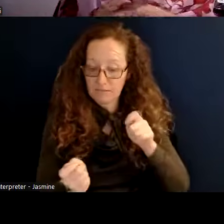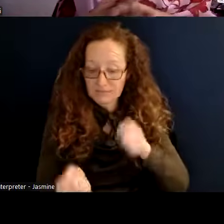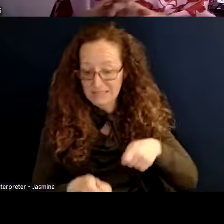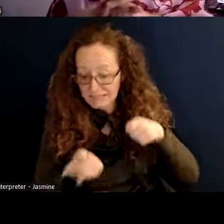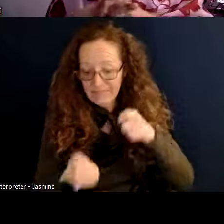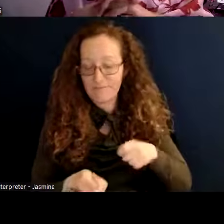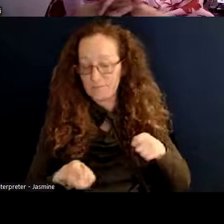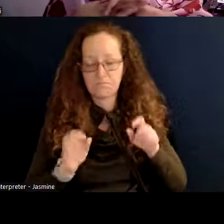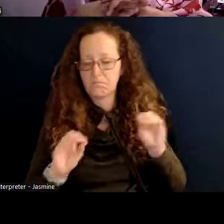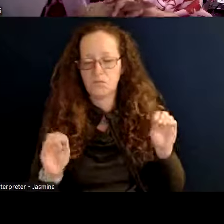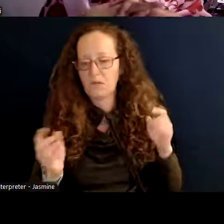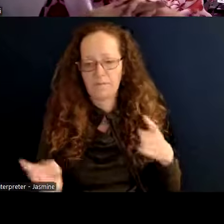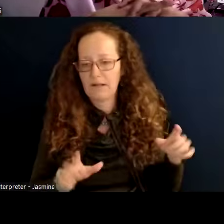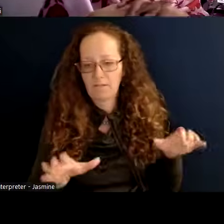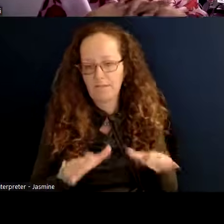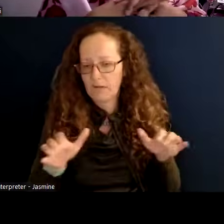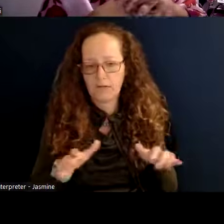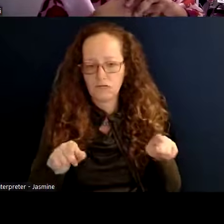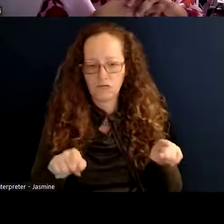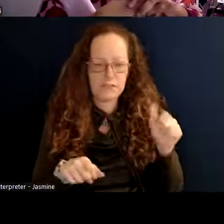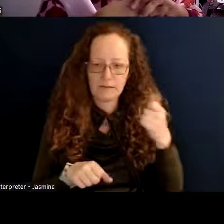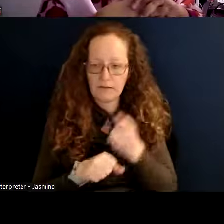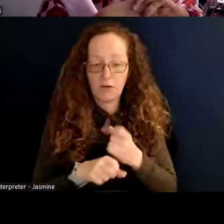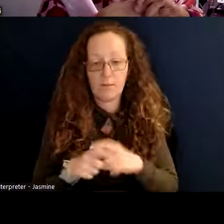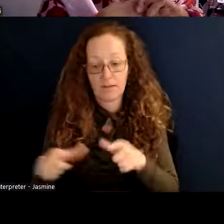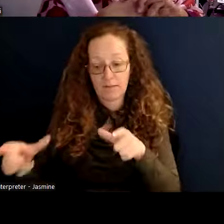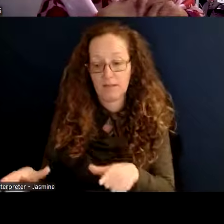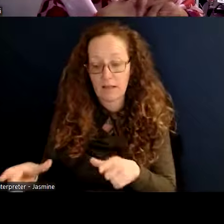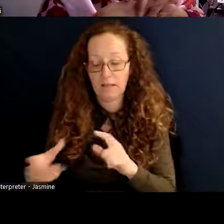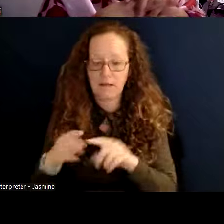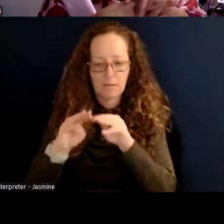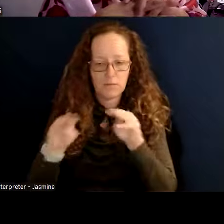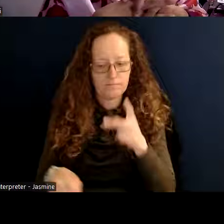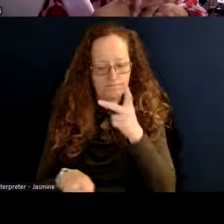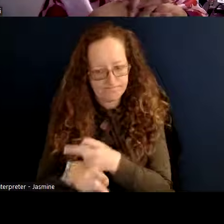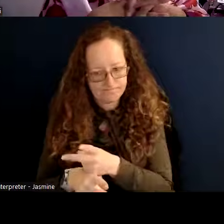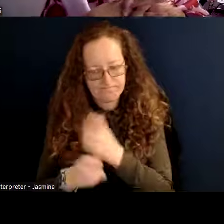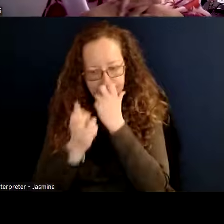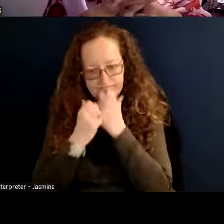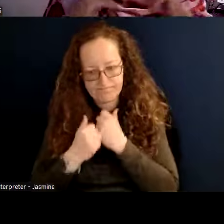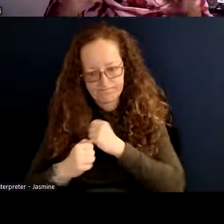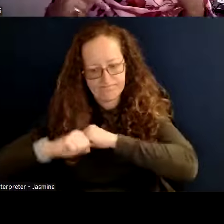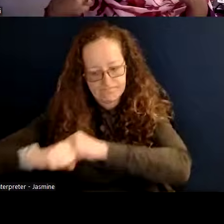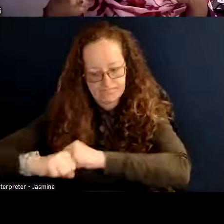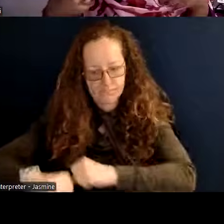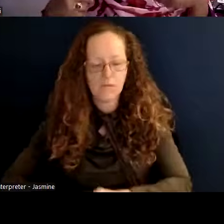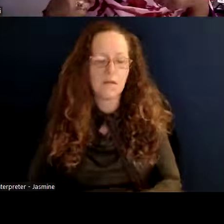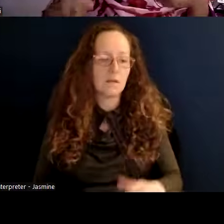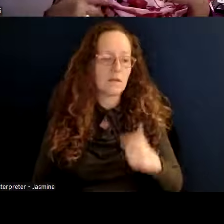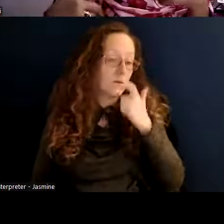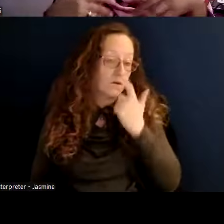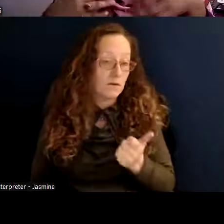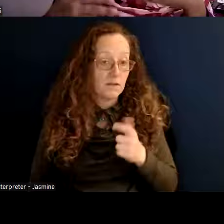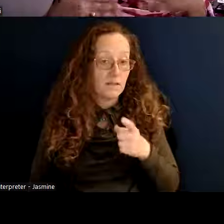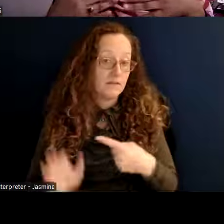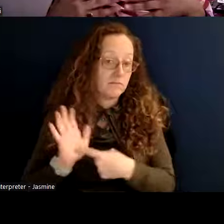10-year period, but the site and the museum were maintained, cared for, and protected. And what's really interesting is that this is